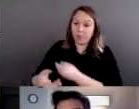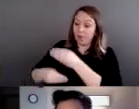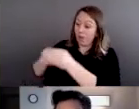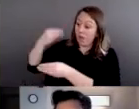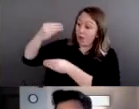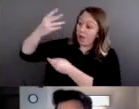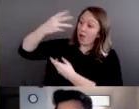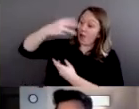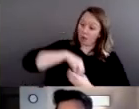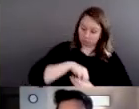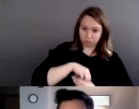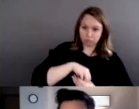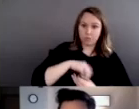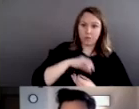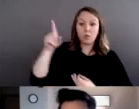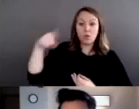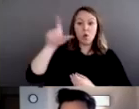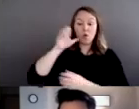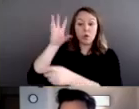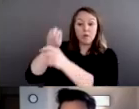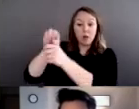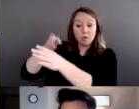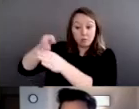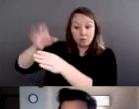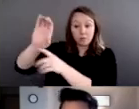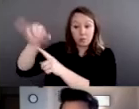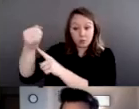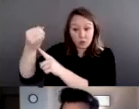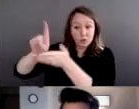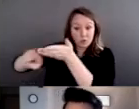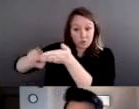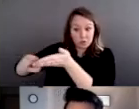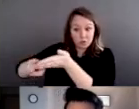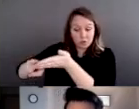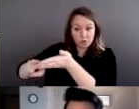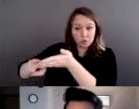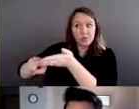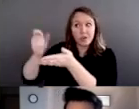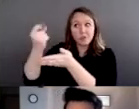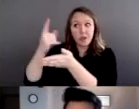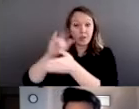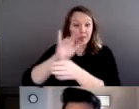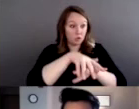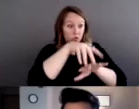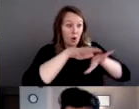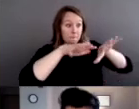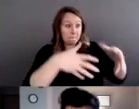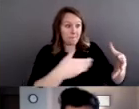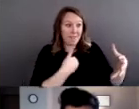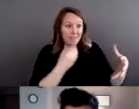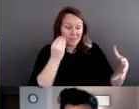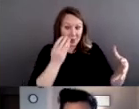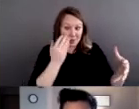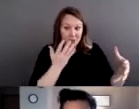or in criminal justice can understand that each tribe holds this data, it's just the data is not in